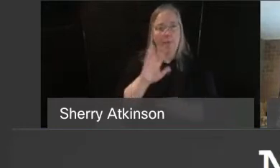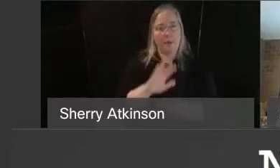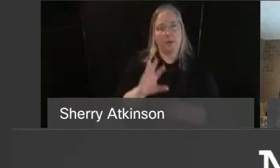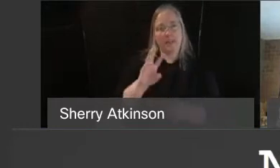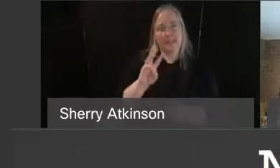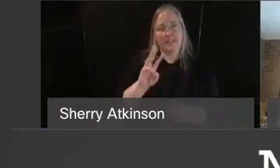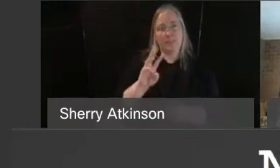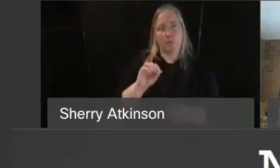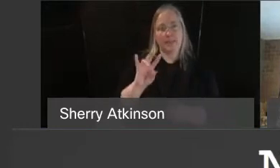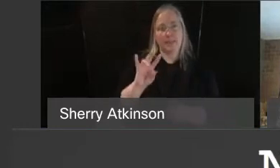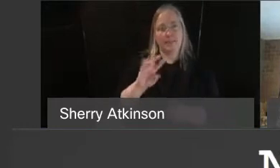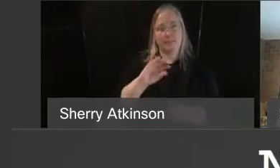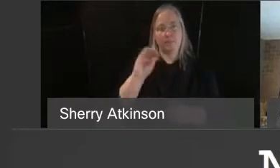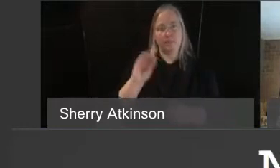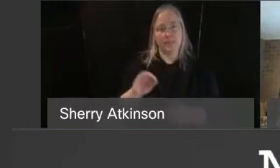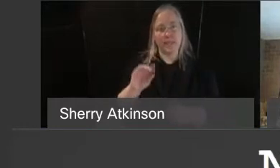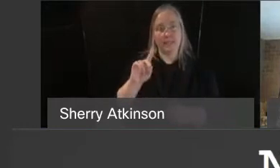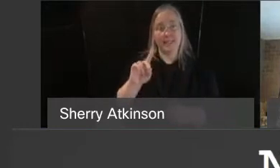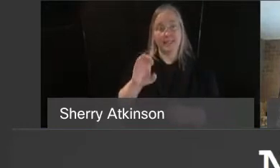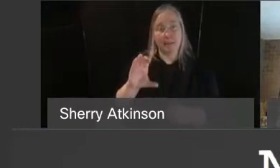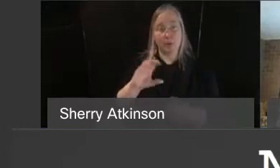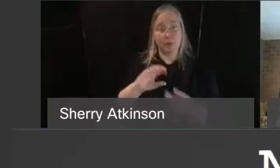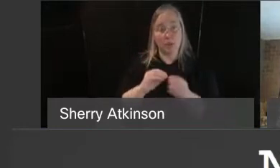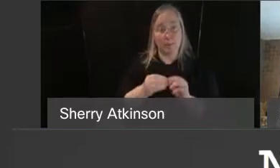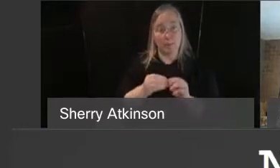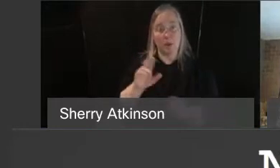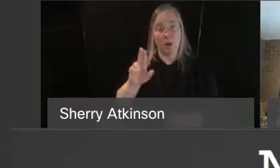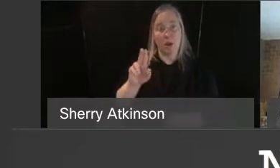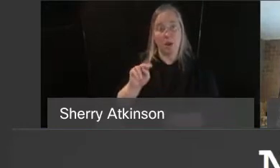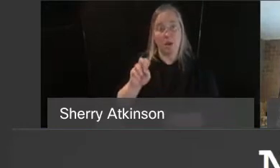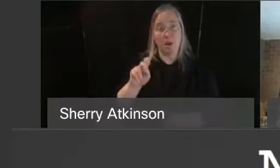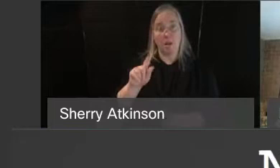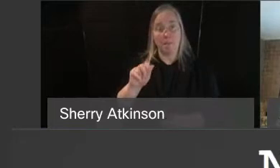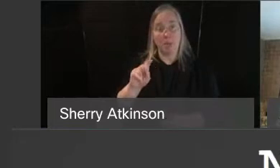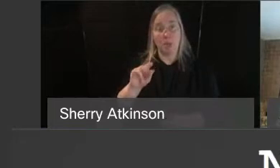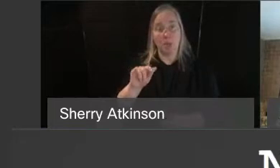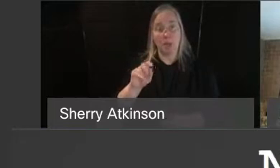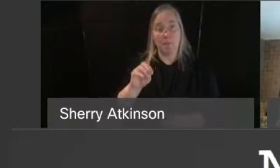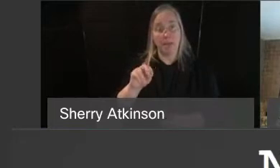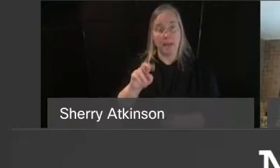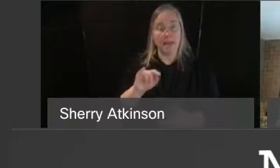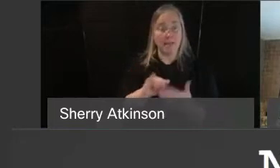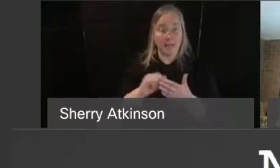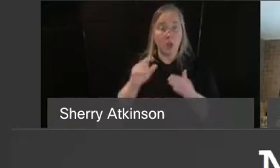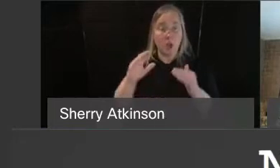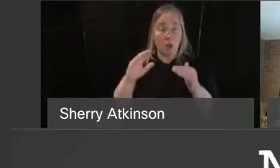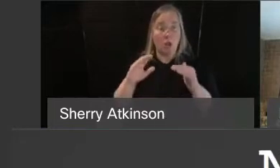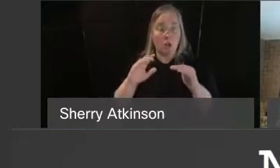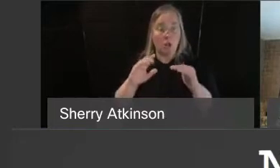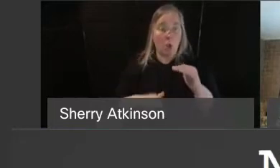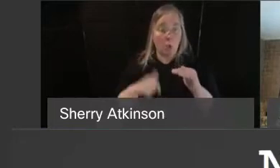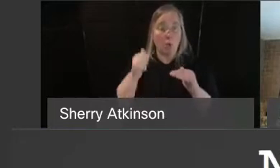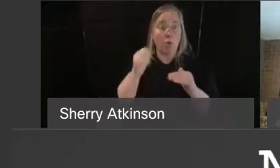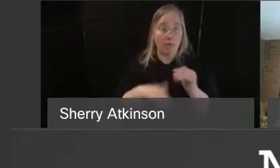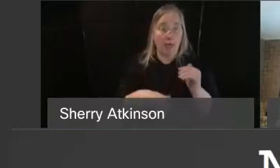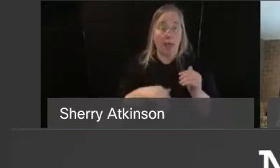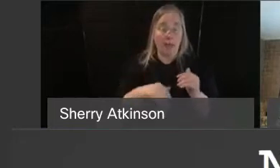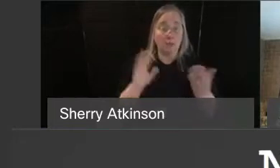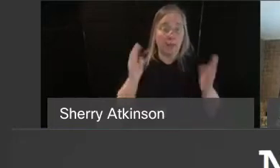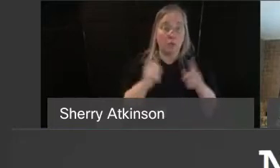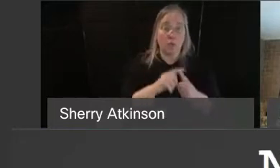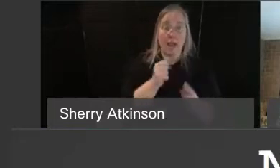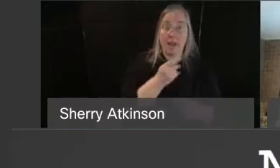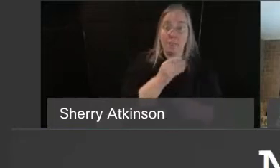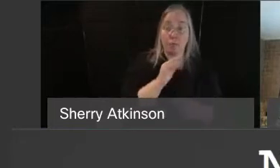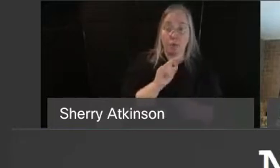6.7% December number of unemployment, and again, that's much lower than it was during April months. One thing that's